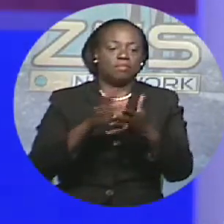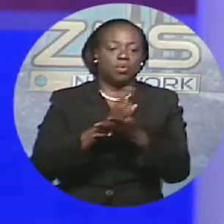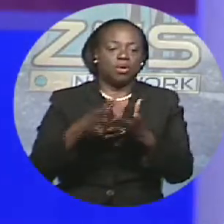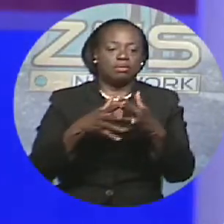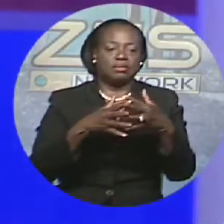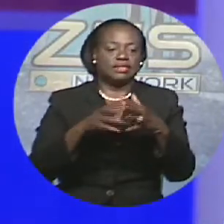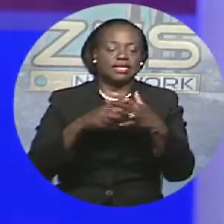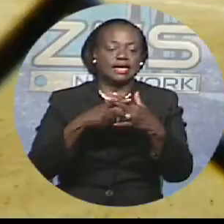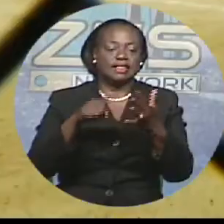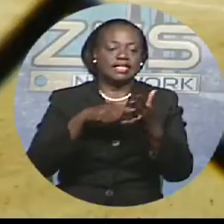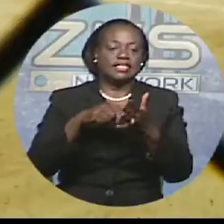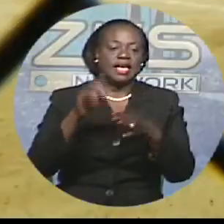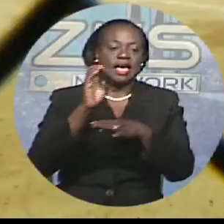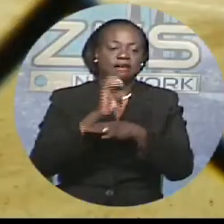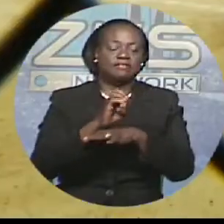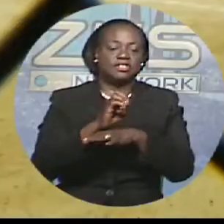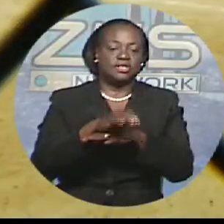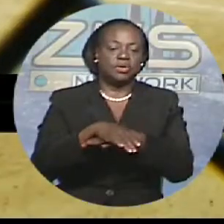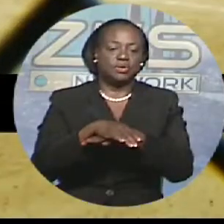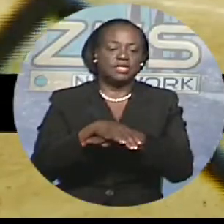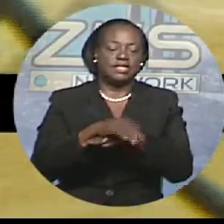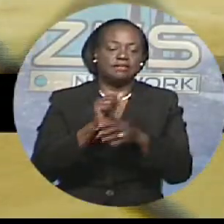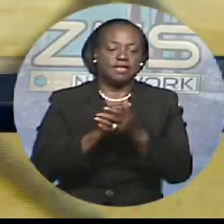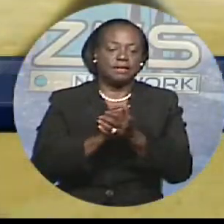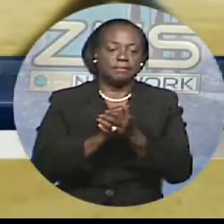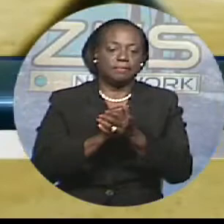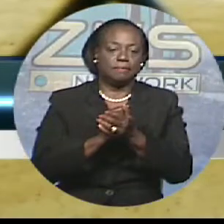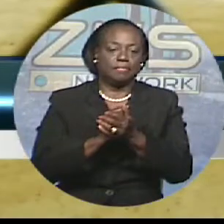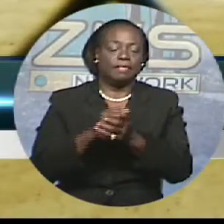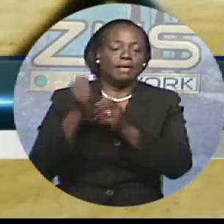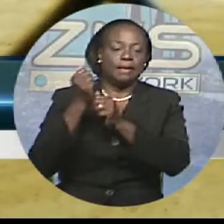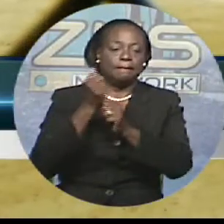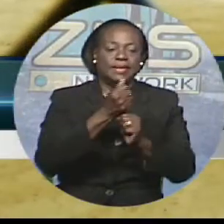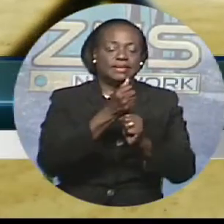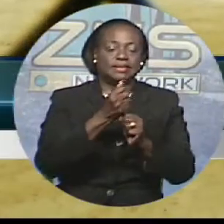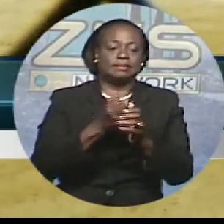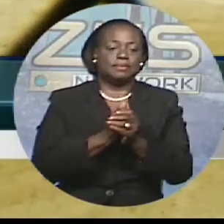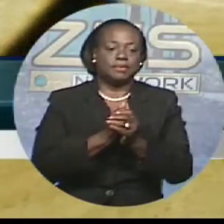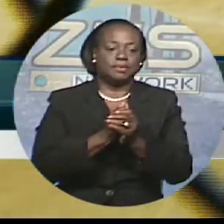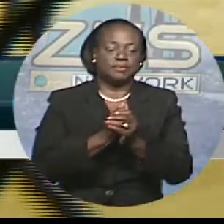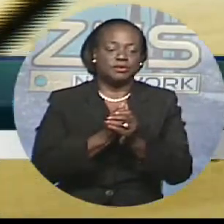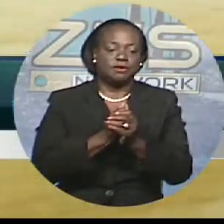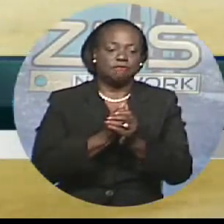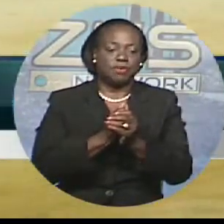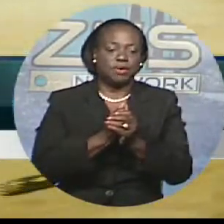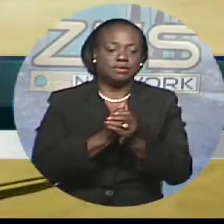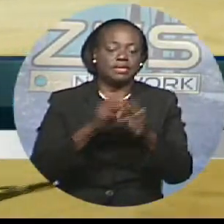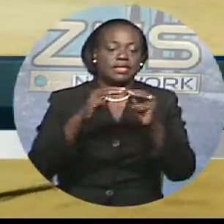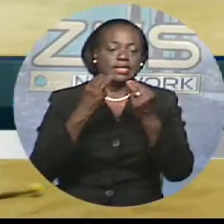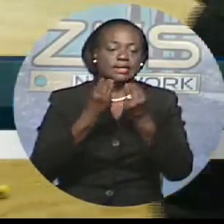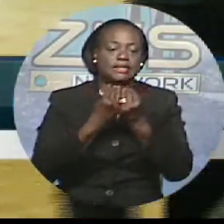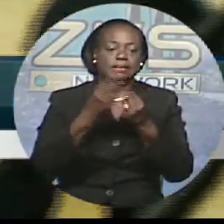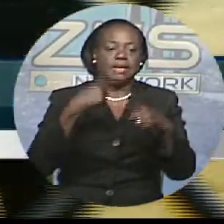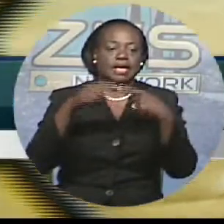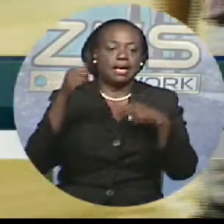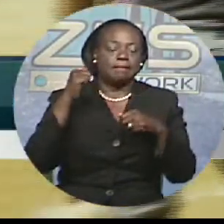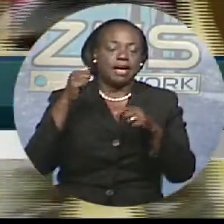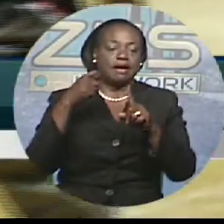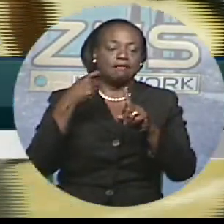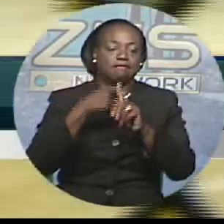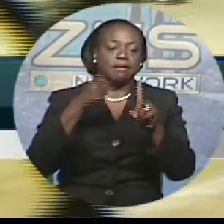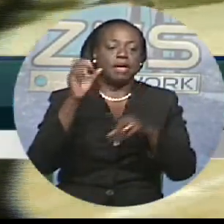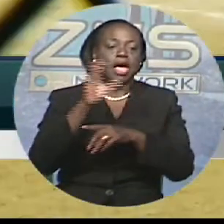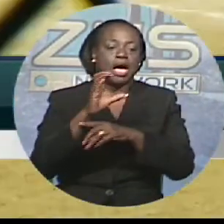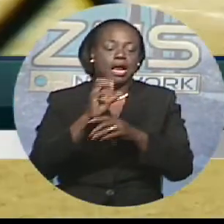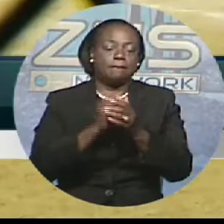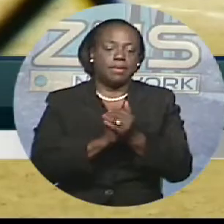seat. It was the six-footer Lyle Sawyer just back from Cali, Colombia with the men's national softball team. So you know he's in